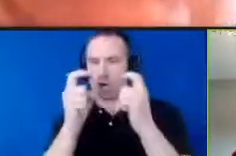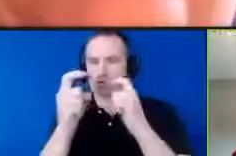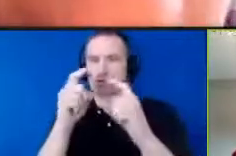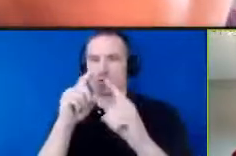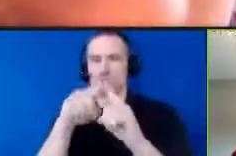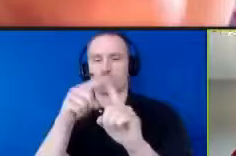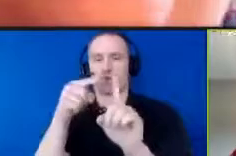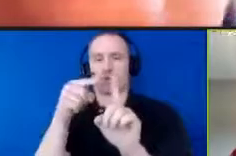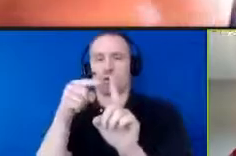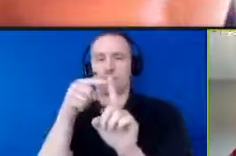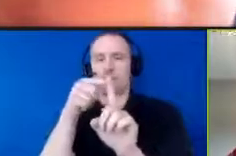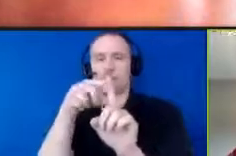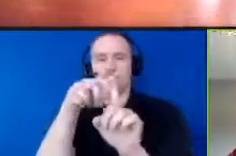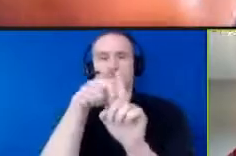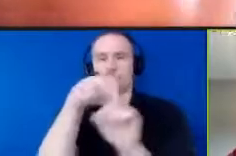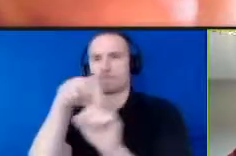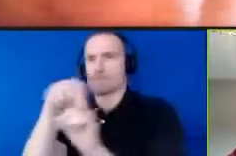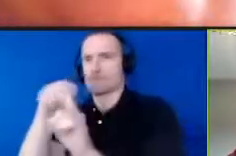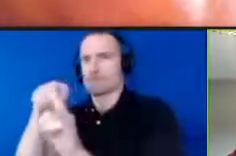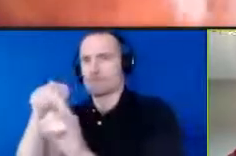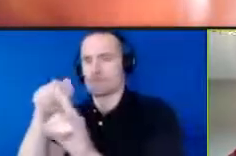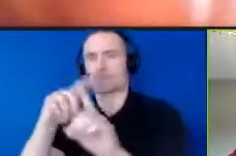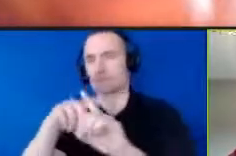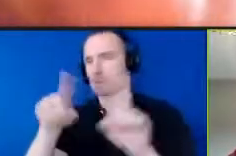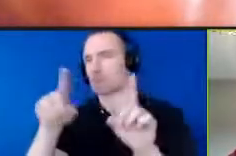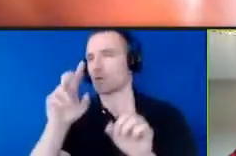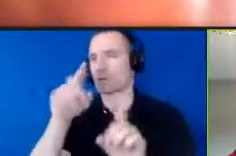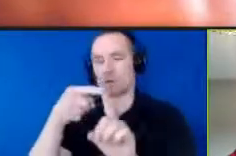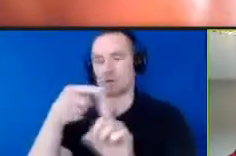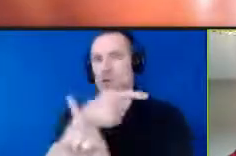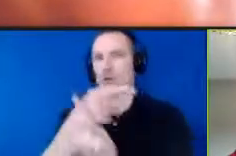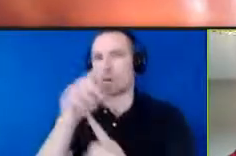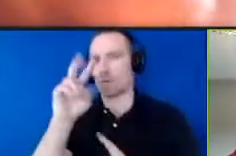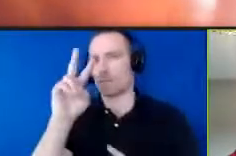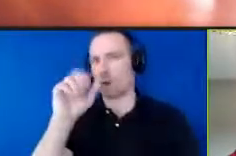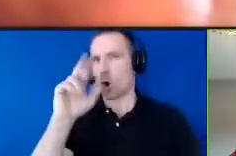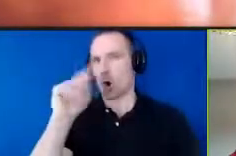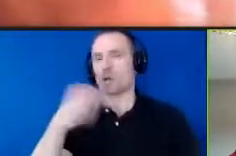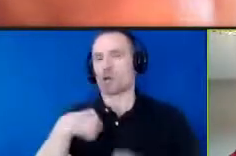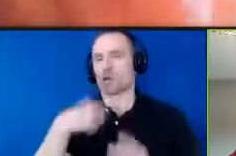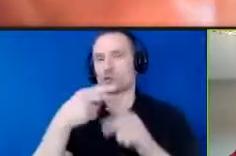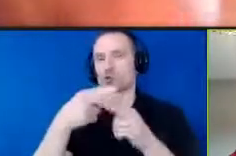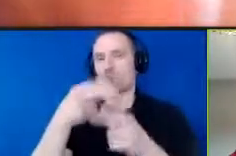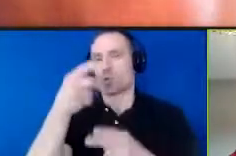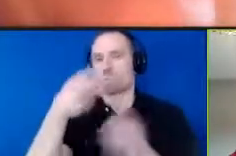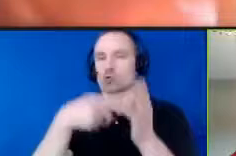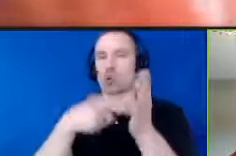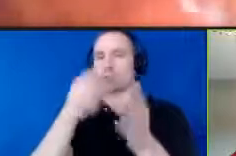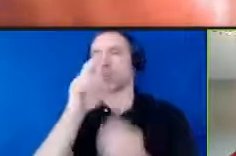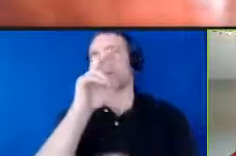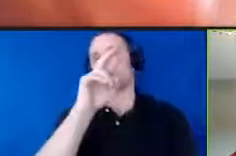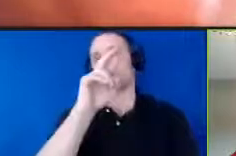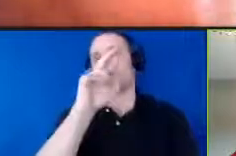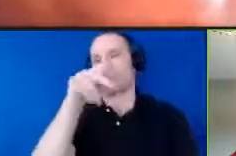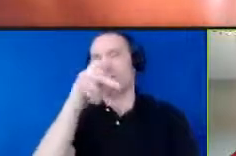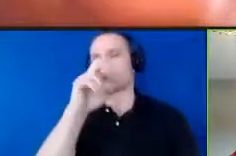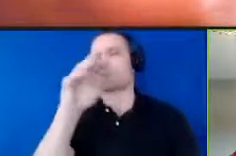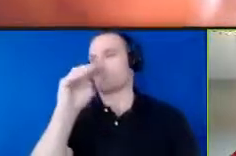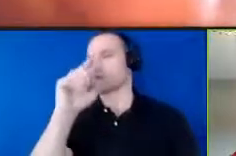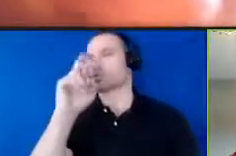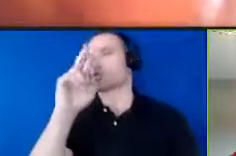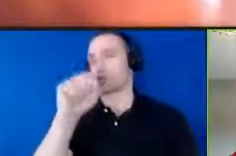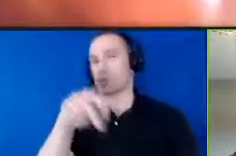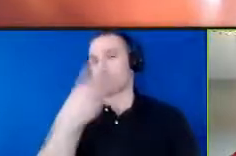variants better. So I showed you the slide where Pfizer and Moderna are 2 doses. It's very possible that it may become a